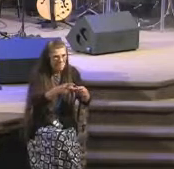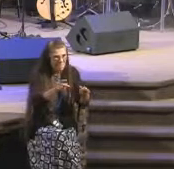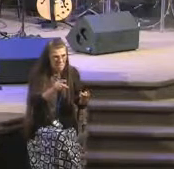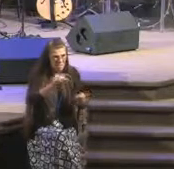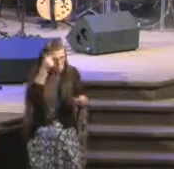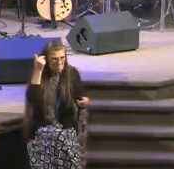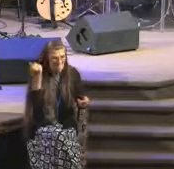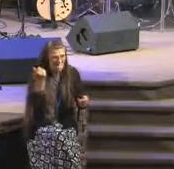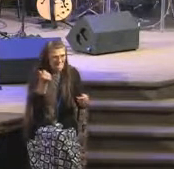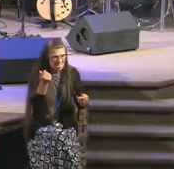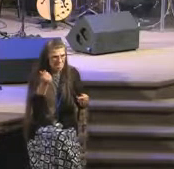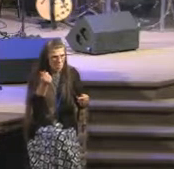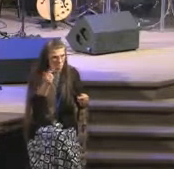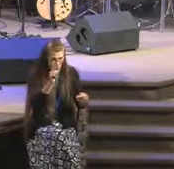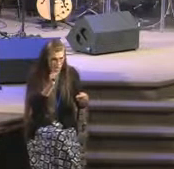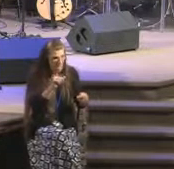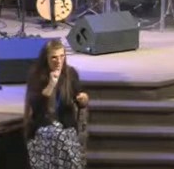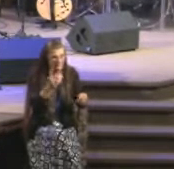to me.